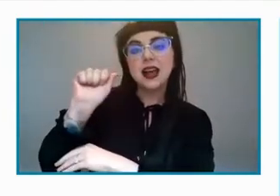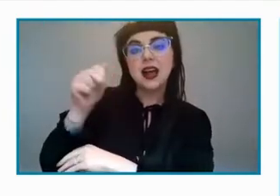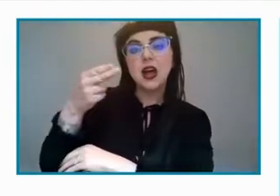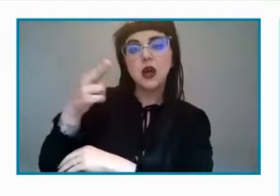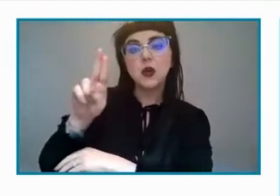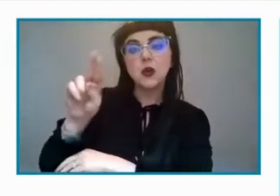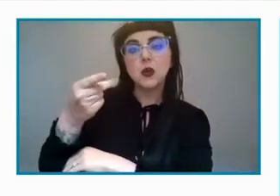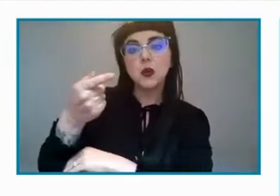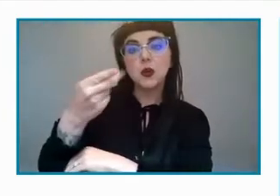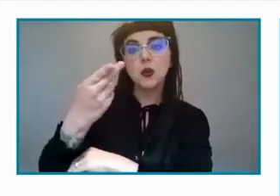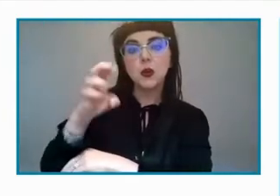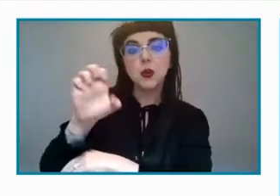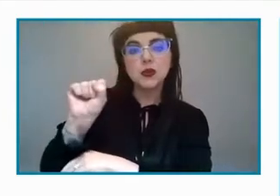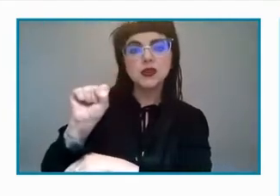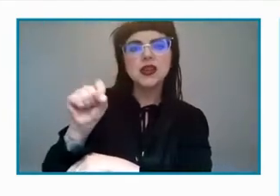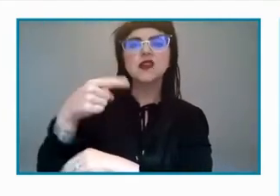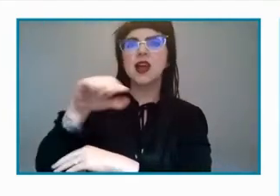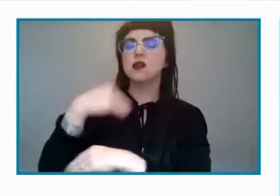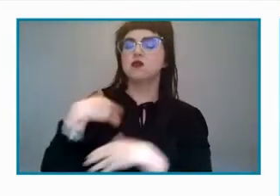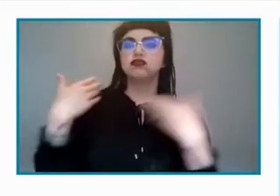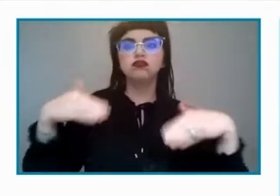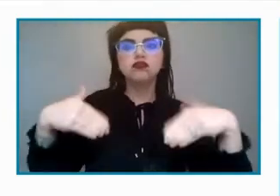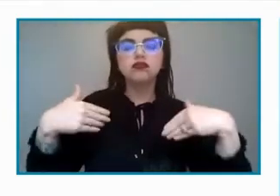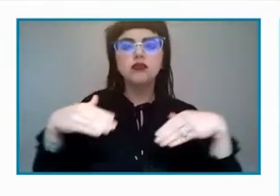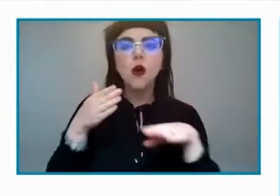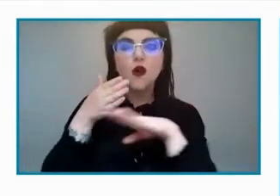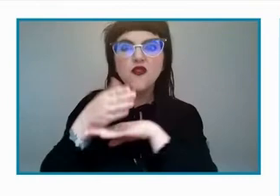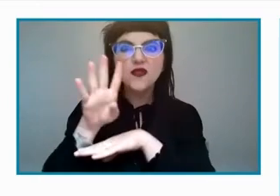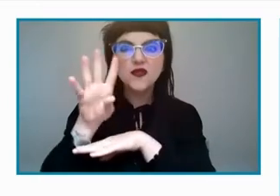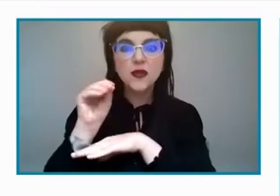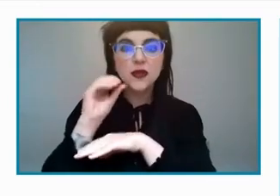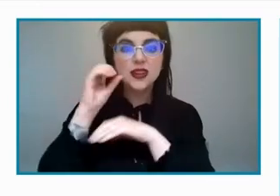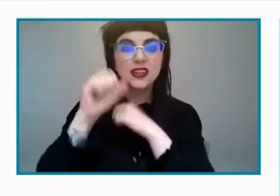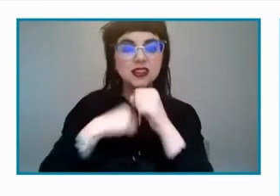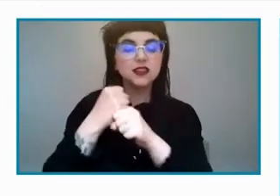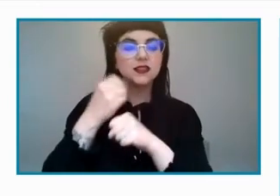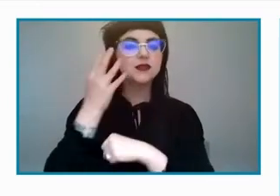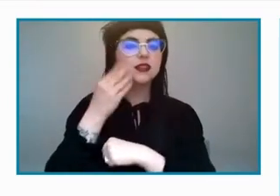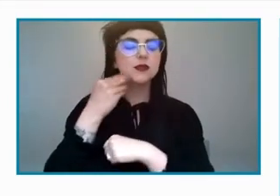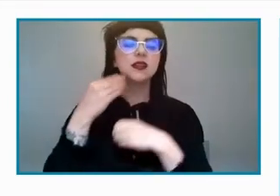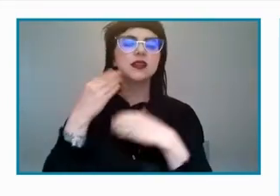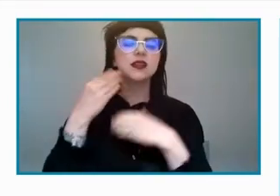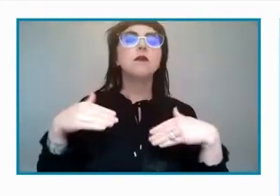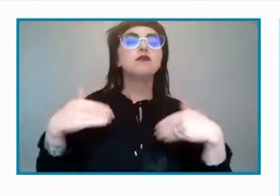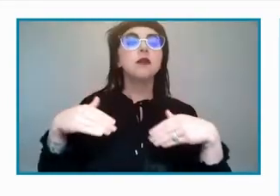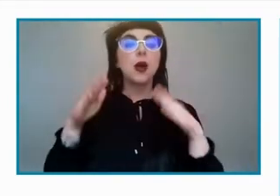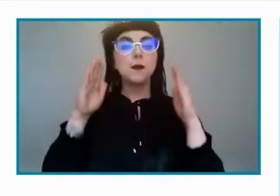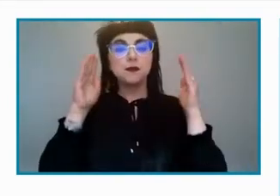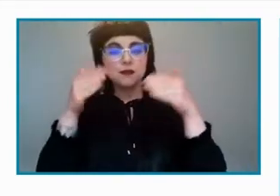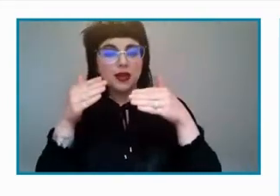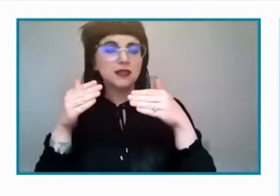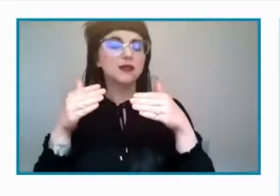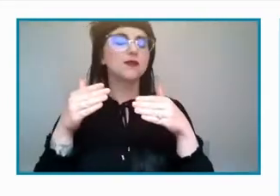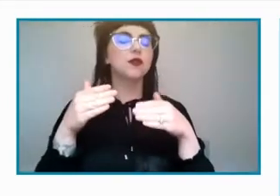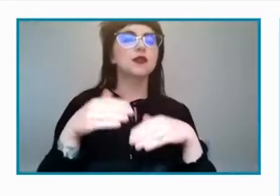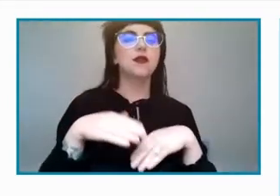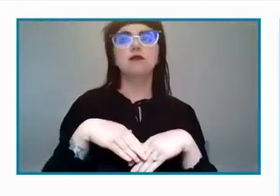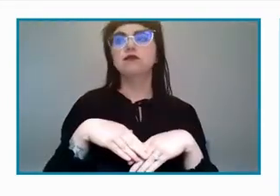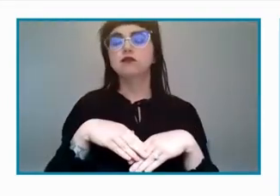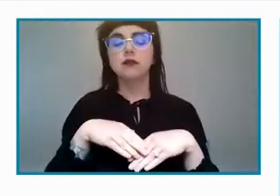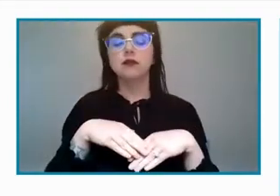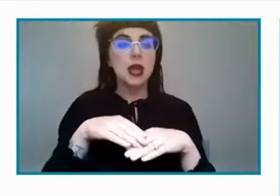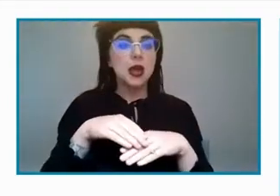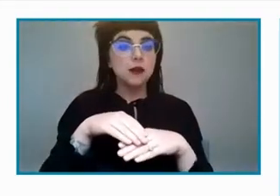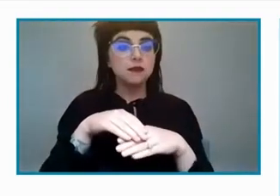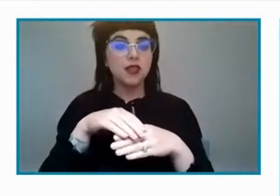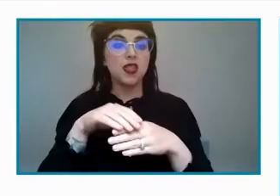has over 40 years of experience working in the arts, mainly focused in theater, film, and music as a teacher, producer,